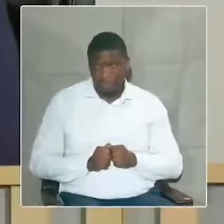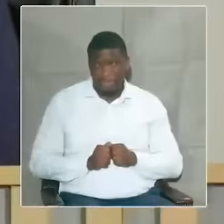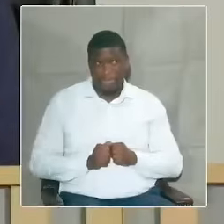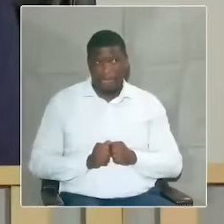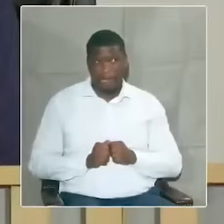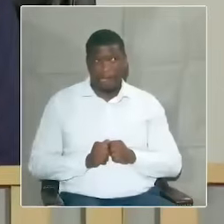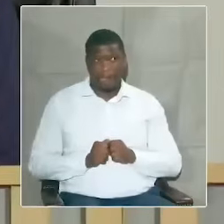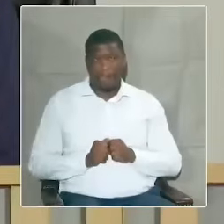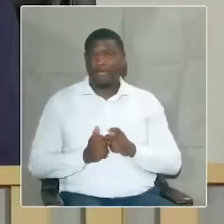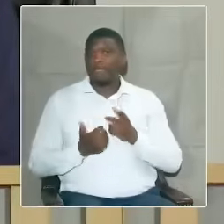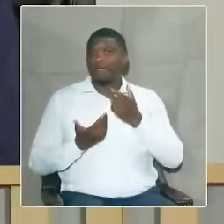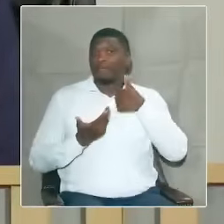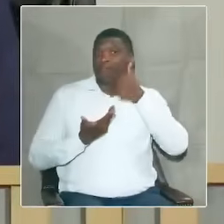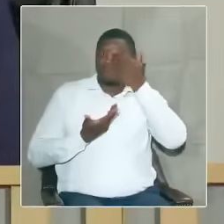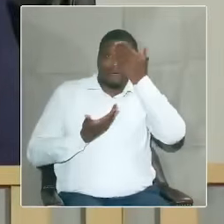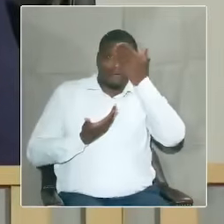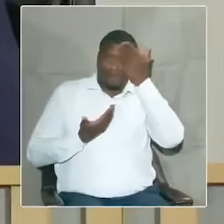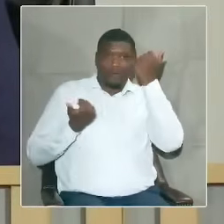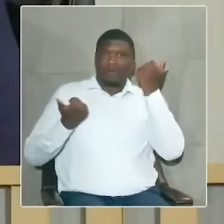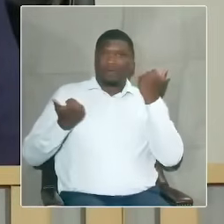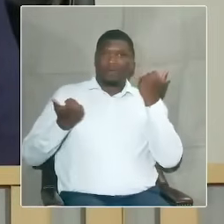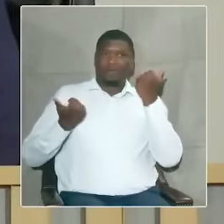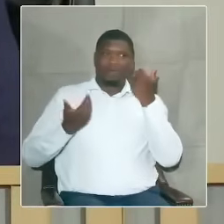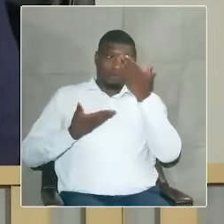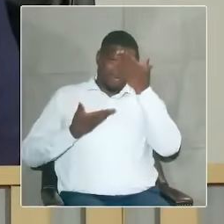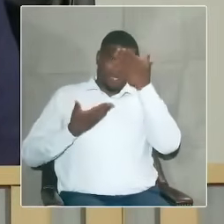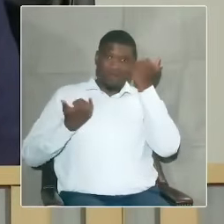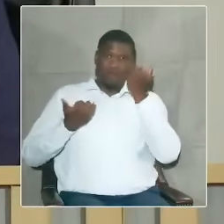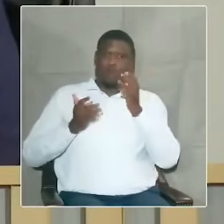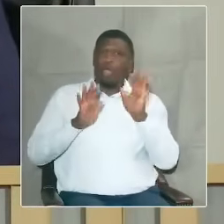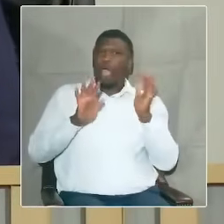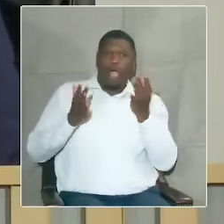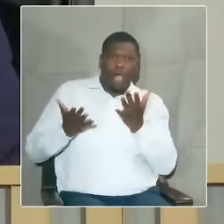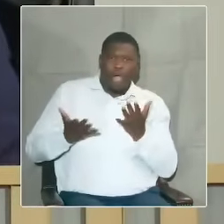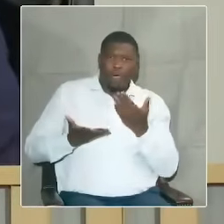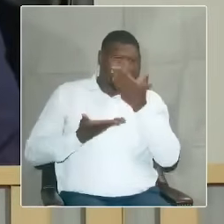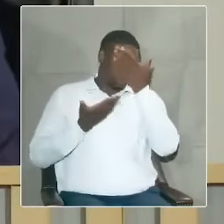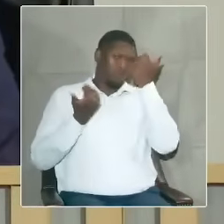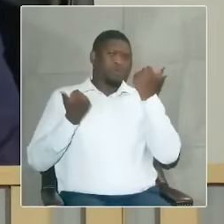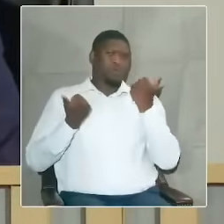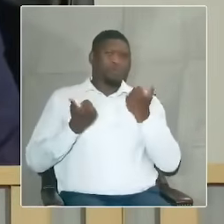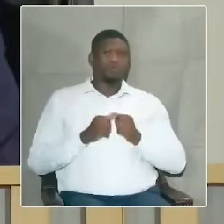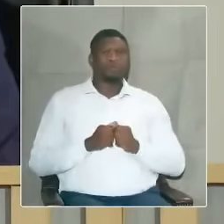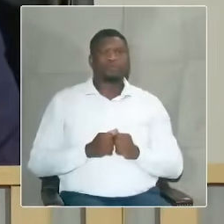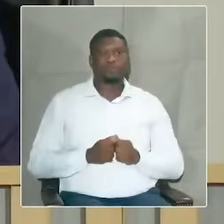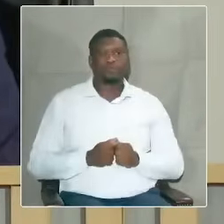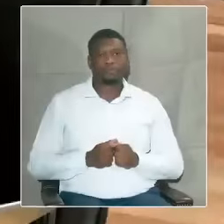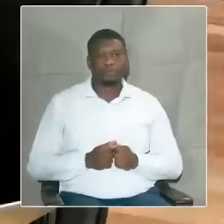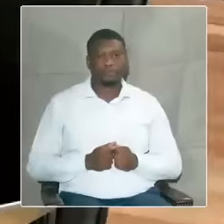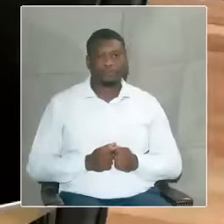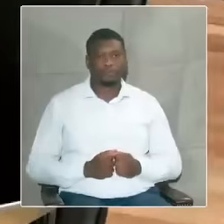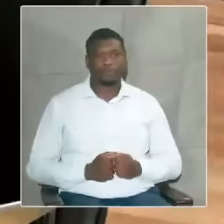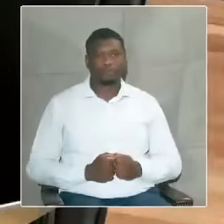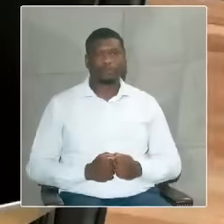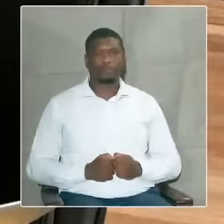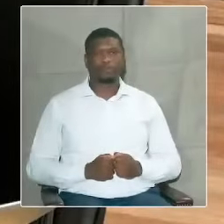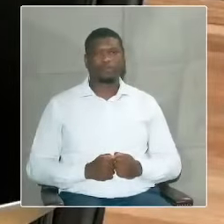Yeah, well, I wouldn't know what, the how part, what does he refer? I don't know.